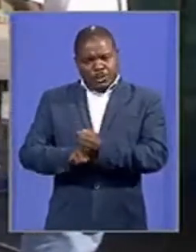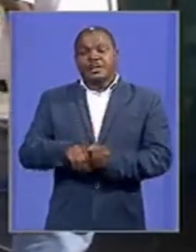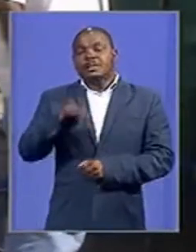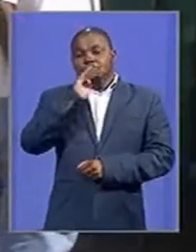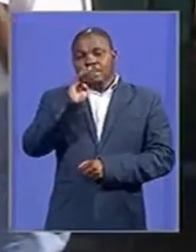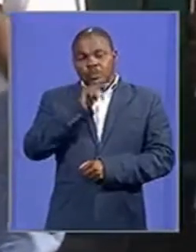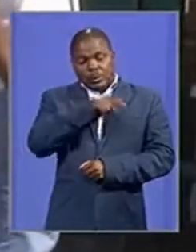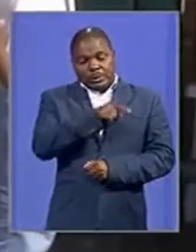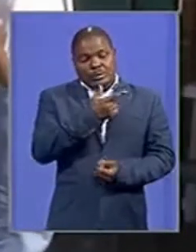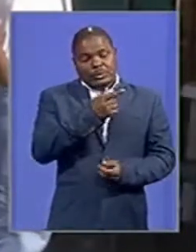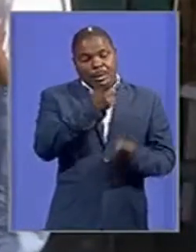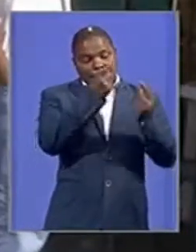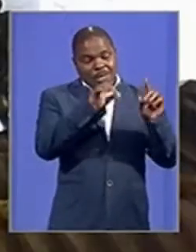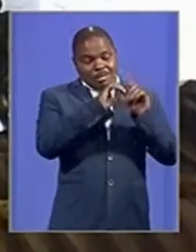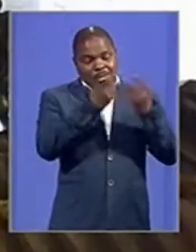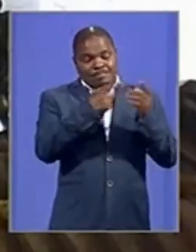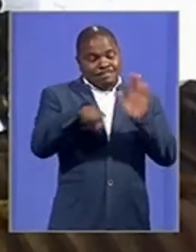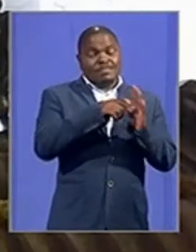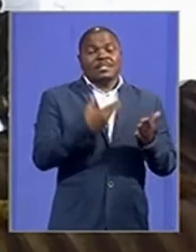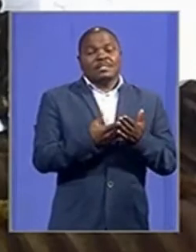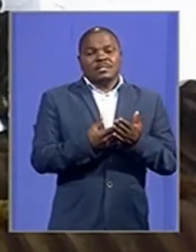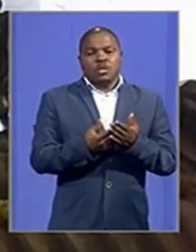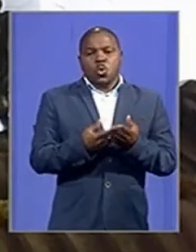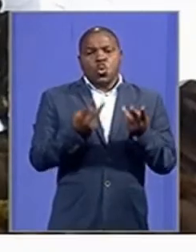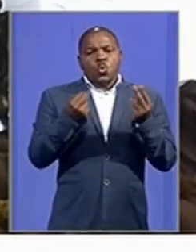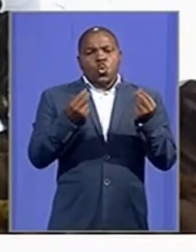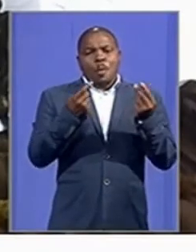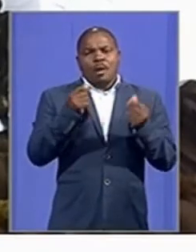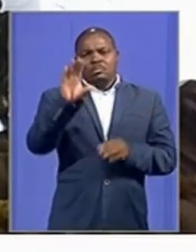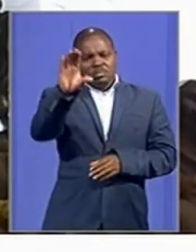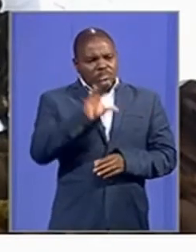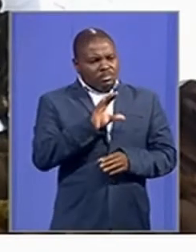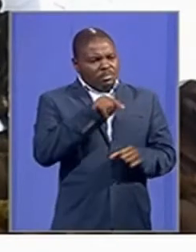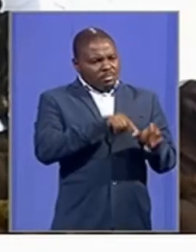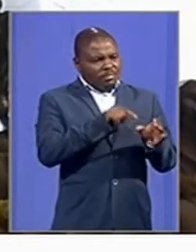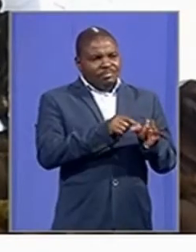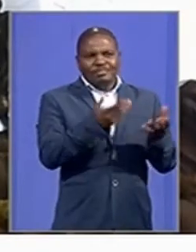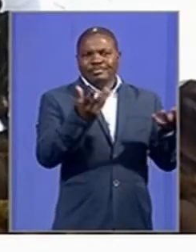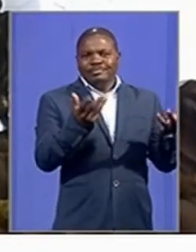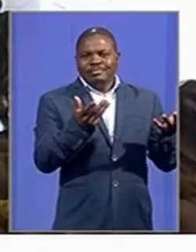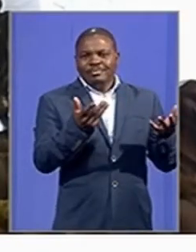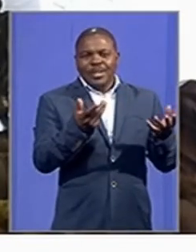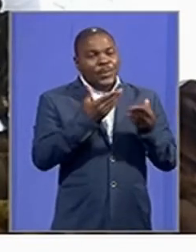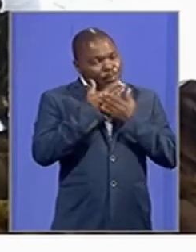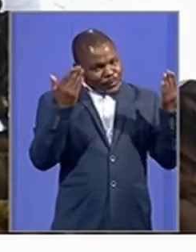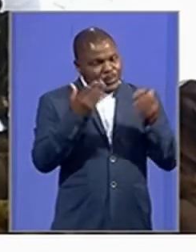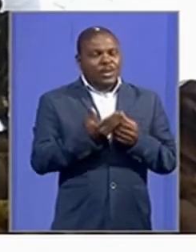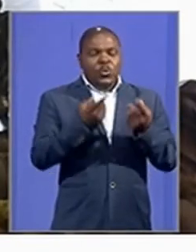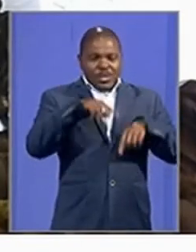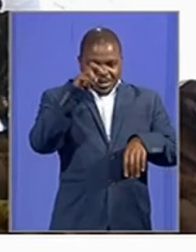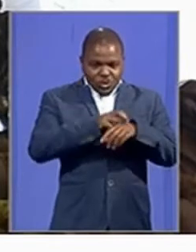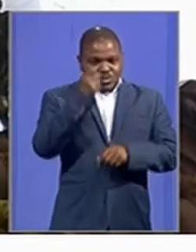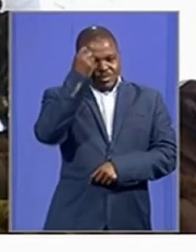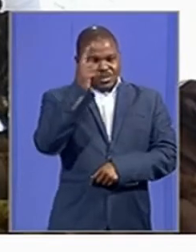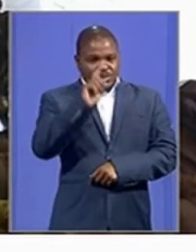lefapha la matlole. There is no new money that is coming into the budget. So I think that in our discussion, we must understand that we are